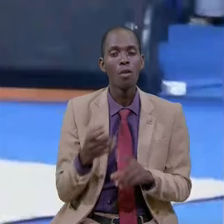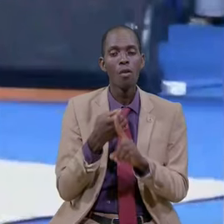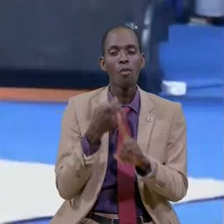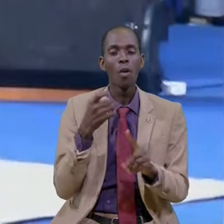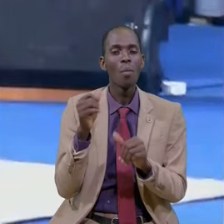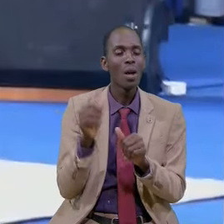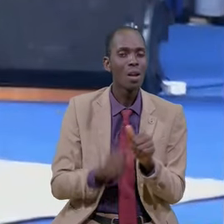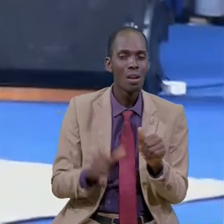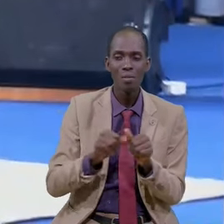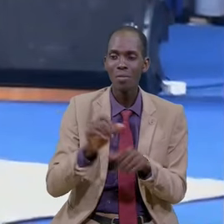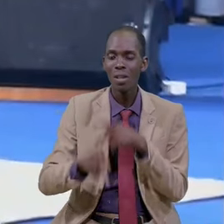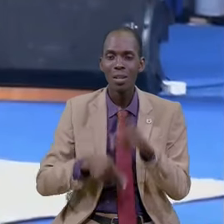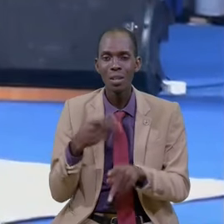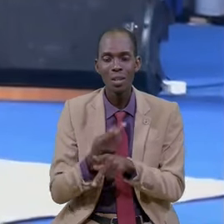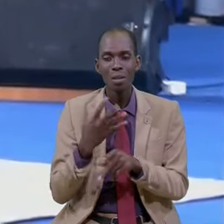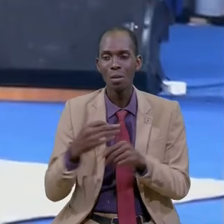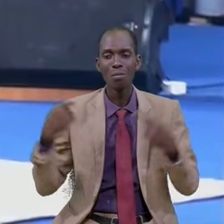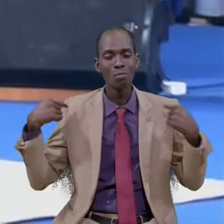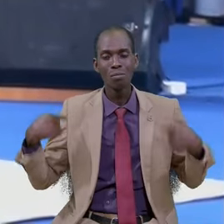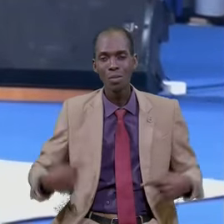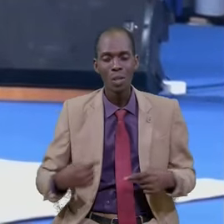infirmity and every